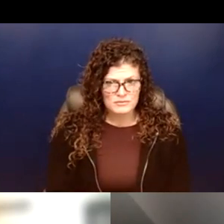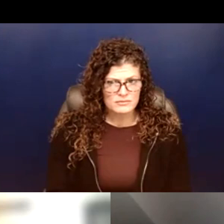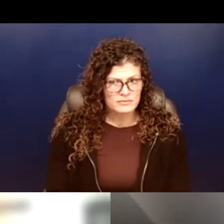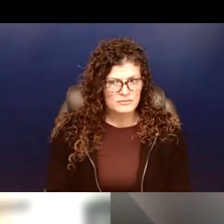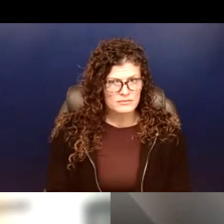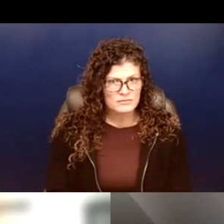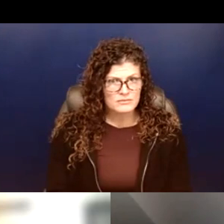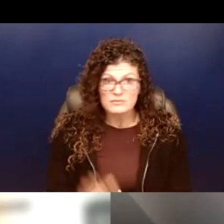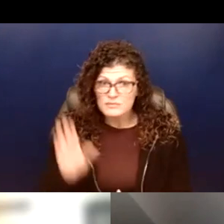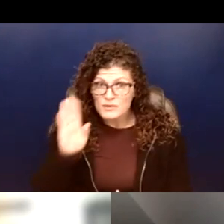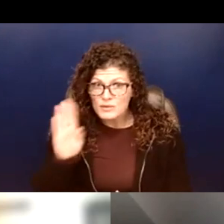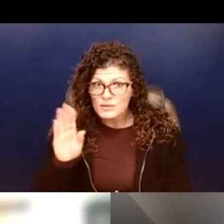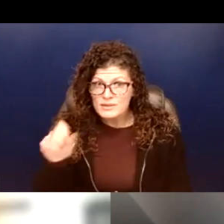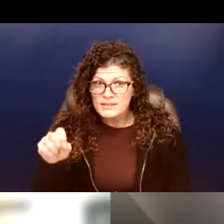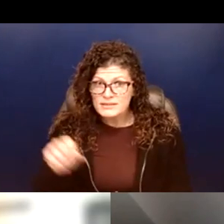Yes?